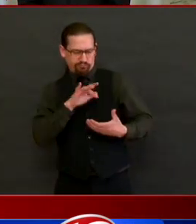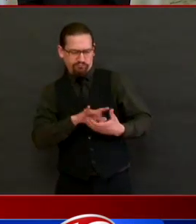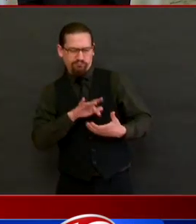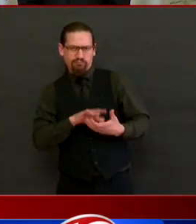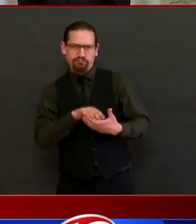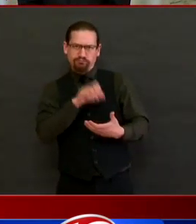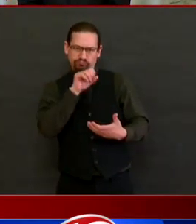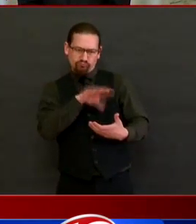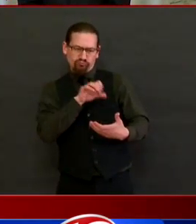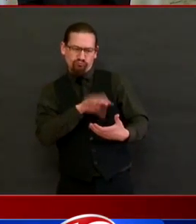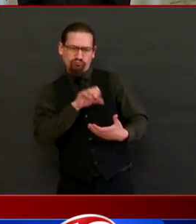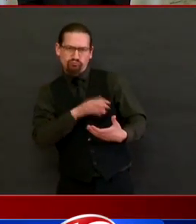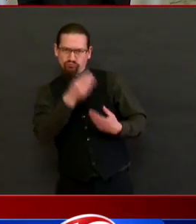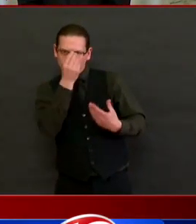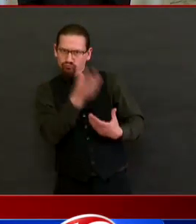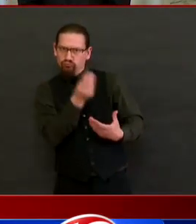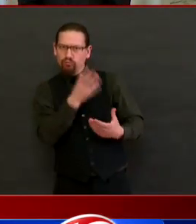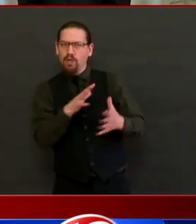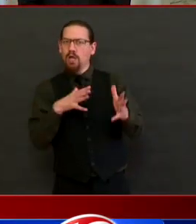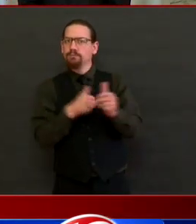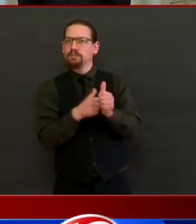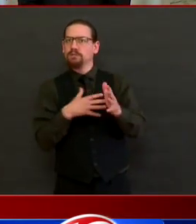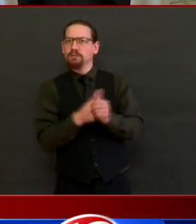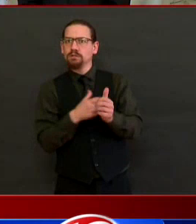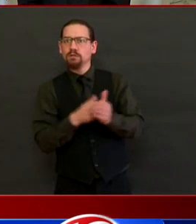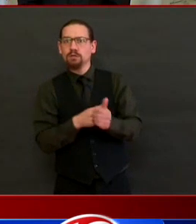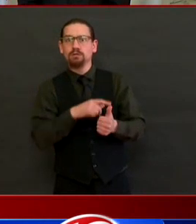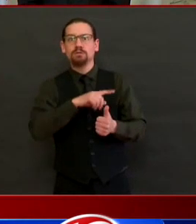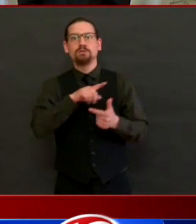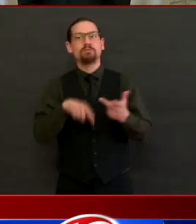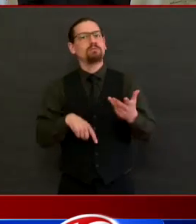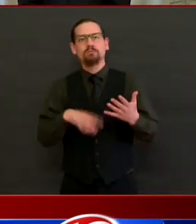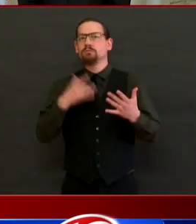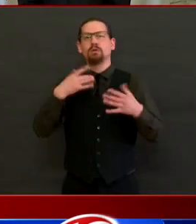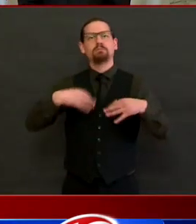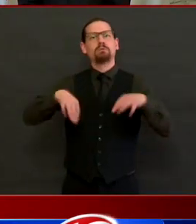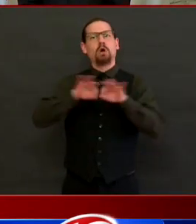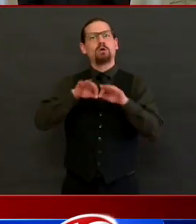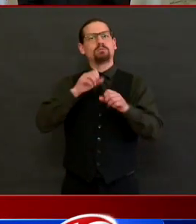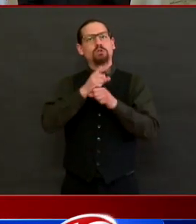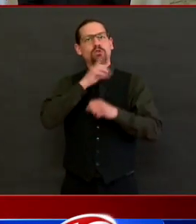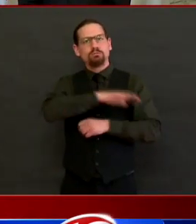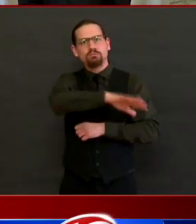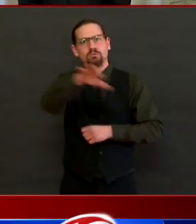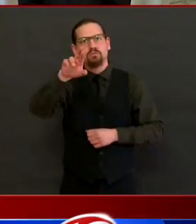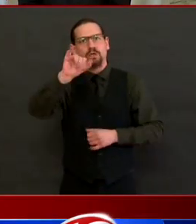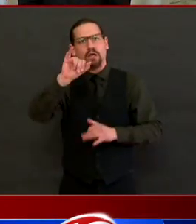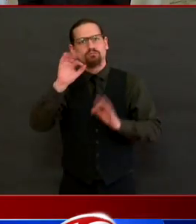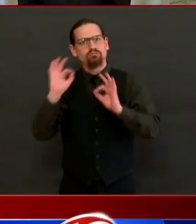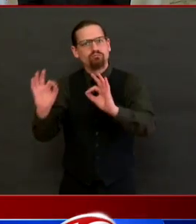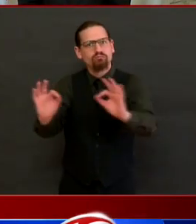All of this is necessary to take care of Rhode Island, but also I have to have it all in place at scale